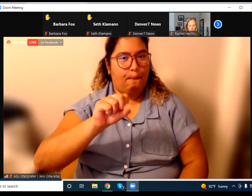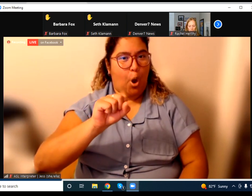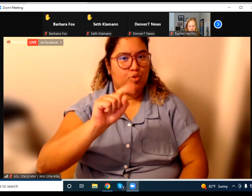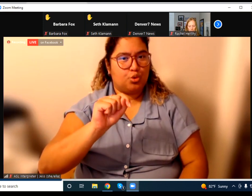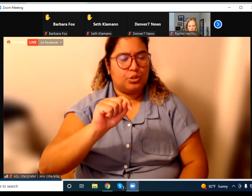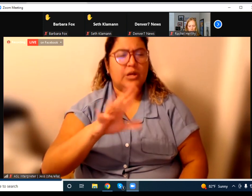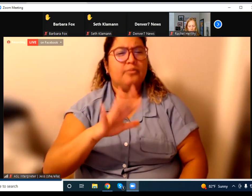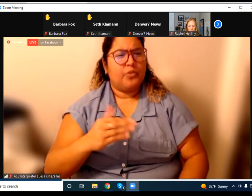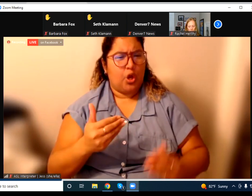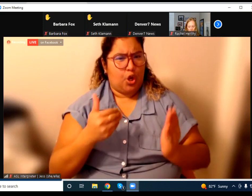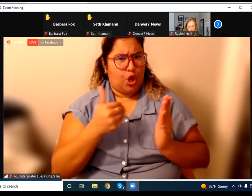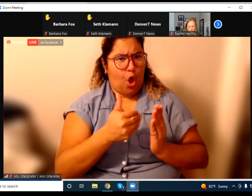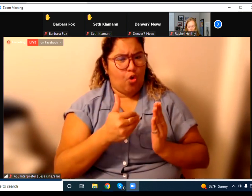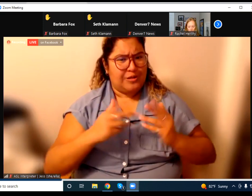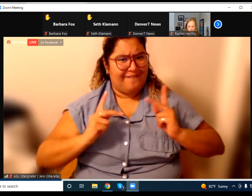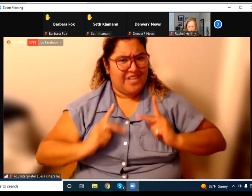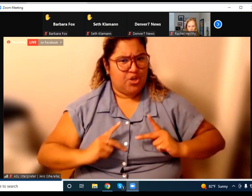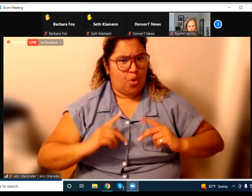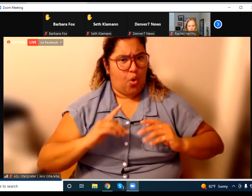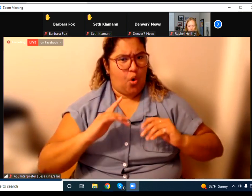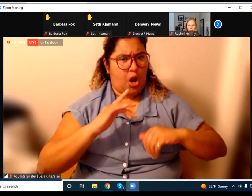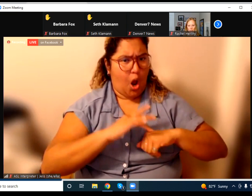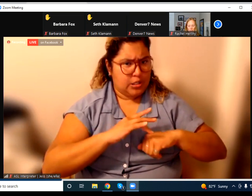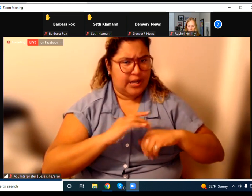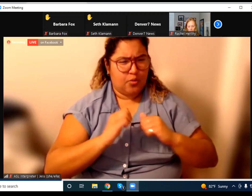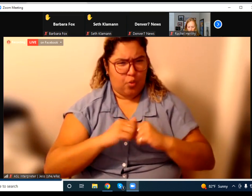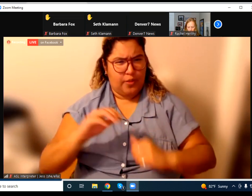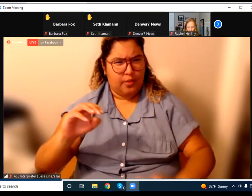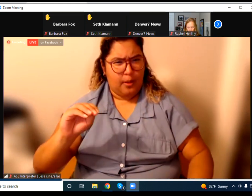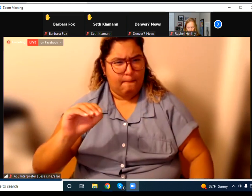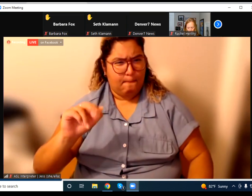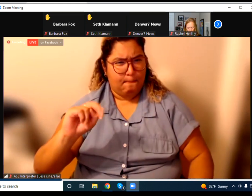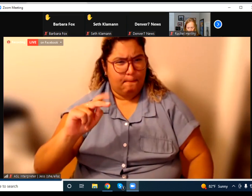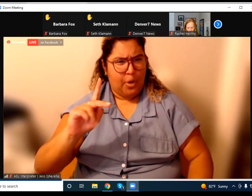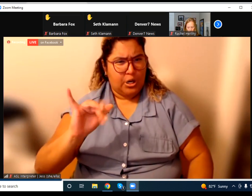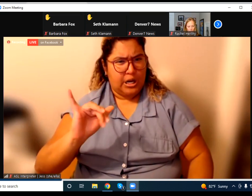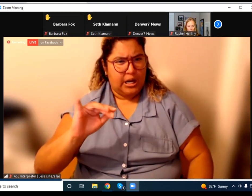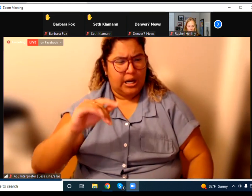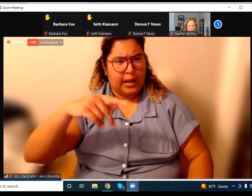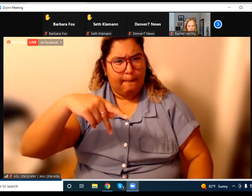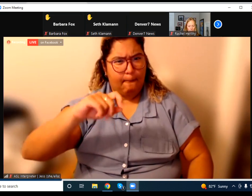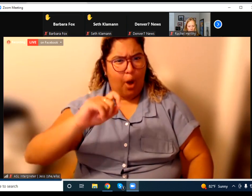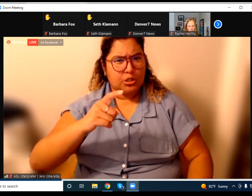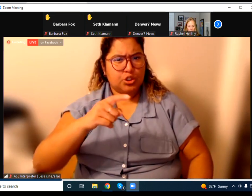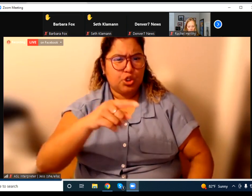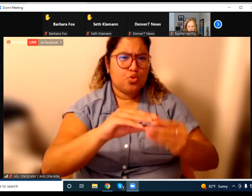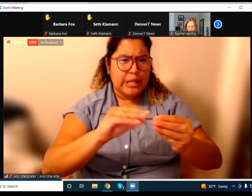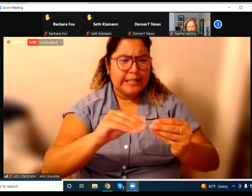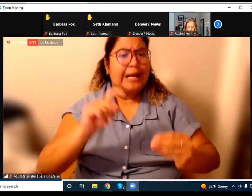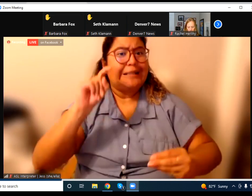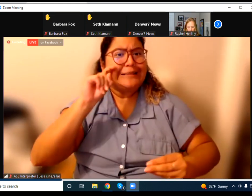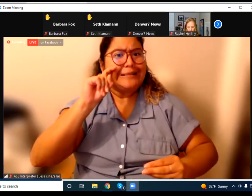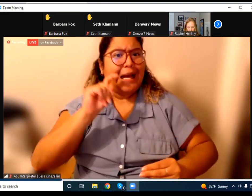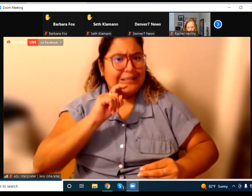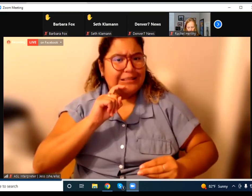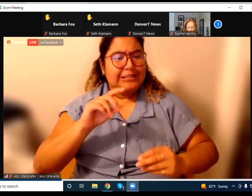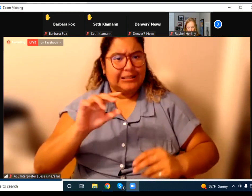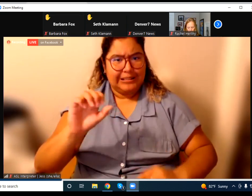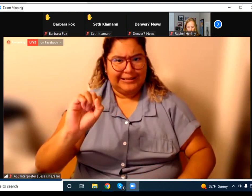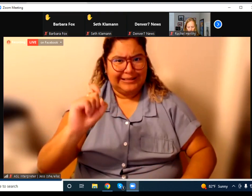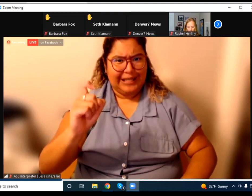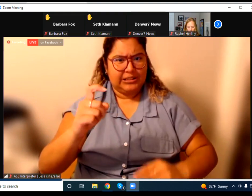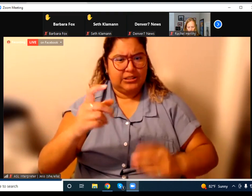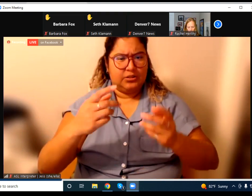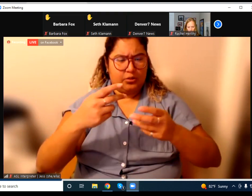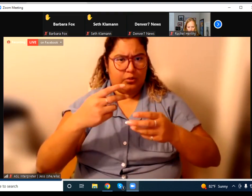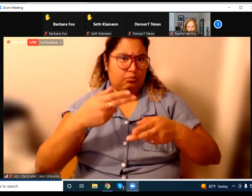as it relates to monkeypox. I mean, obviously you mentioned about sex, but what else would be considered close